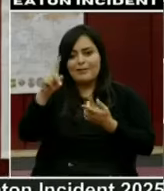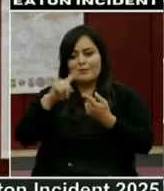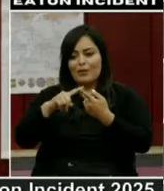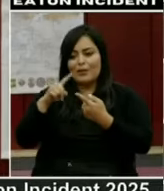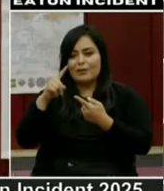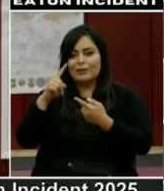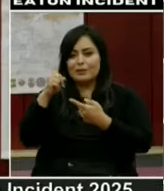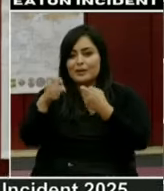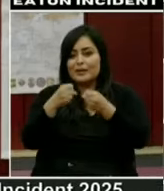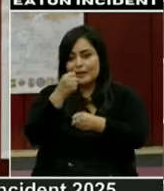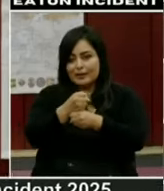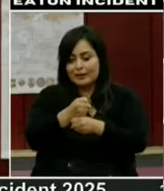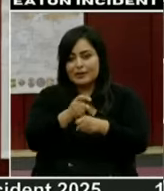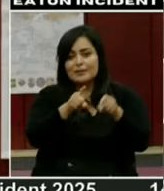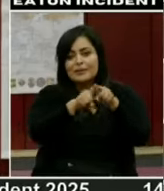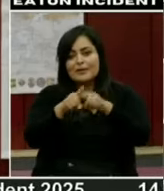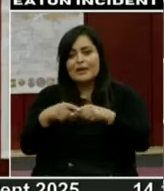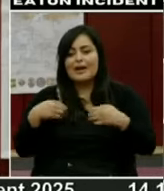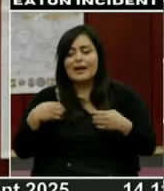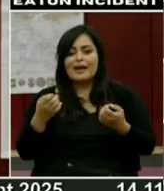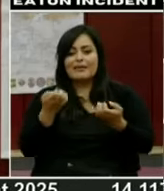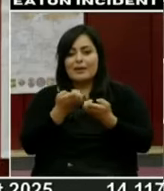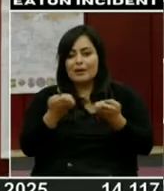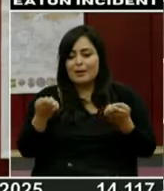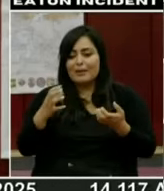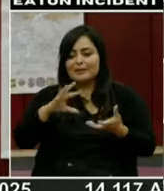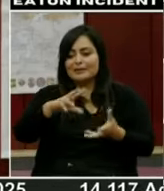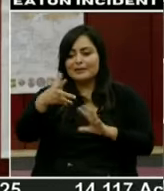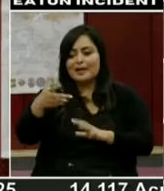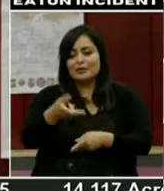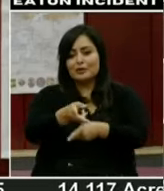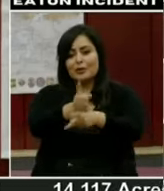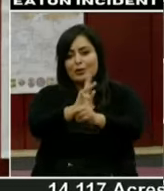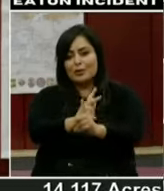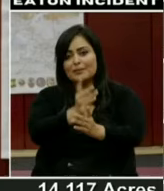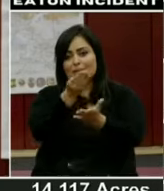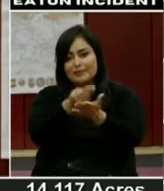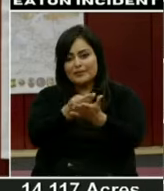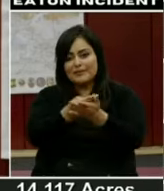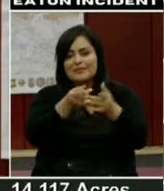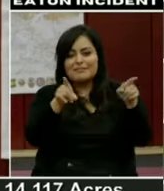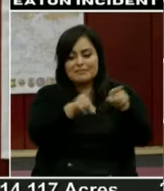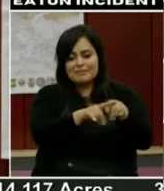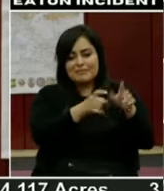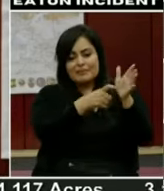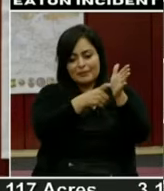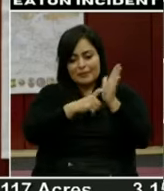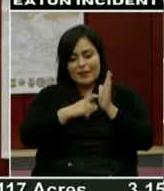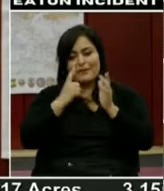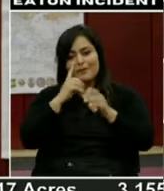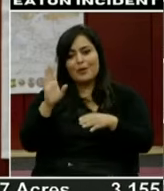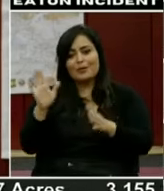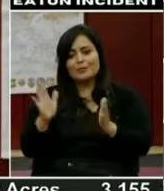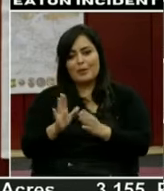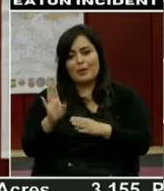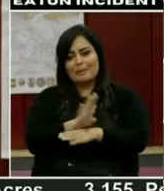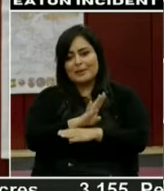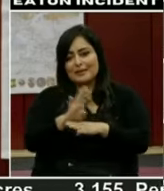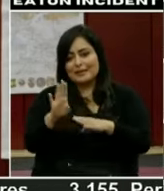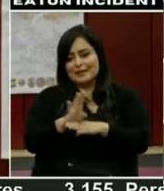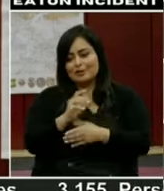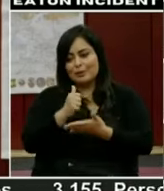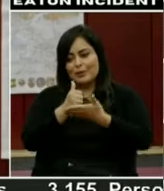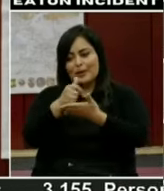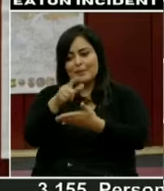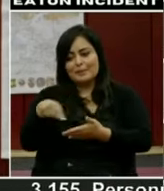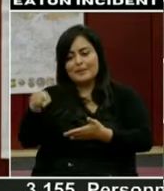have economic injury disaster loans, which have the same provisions for small businesses to rebuild.